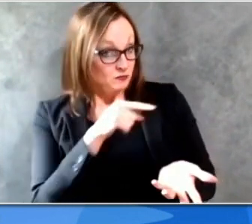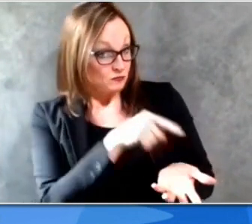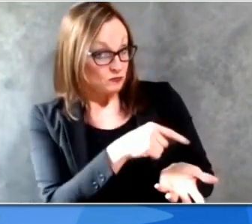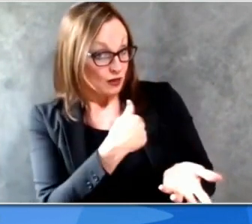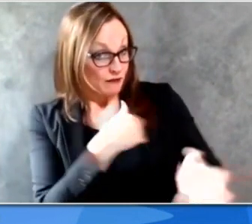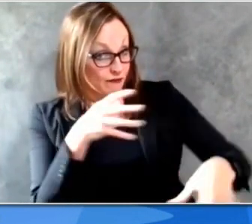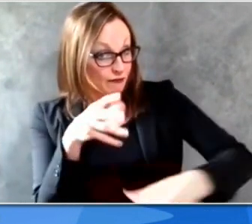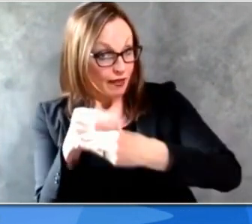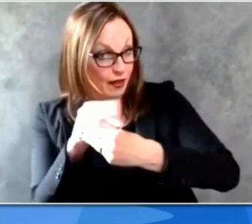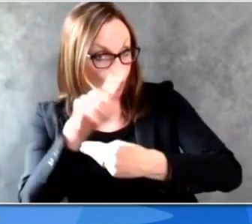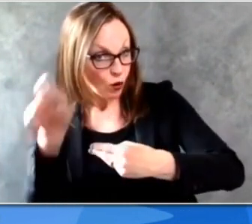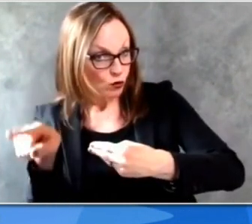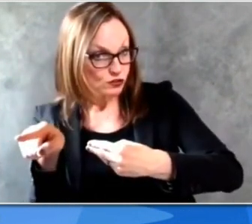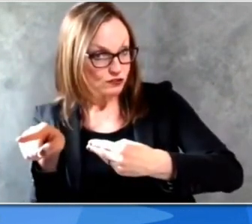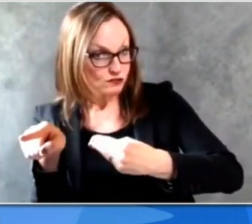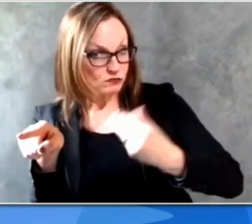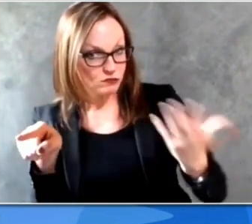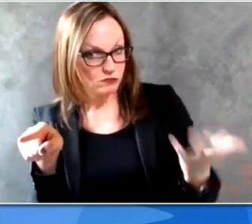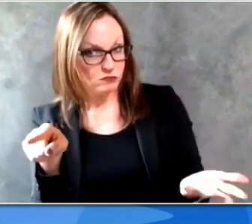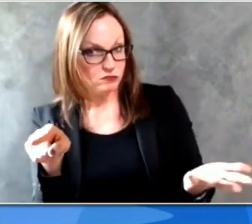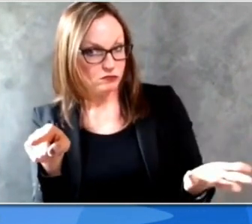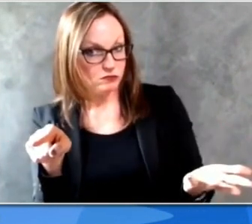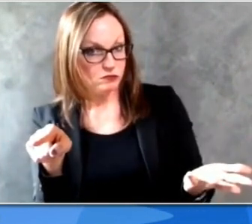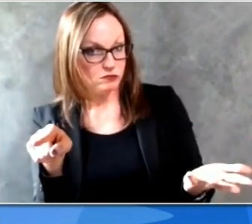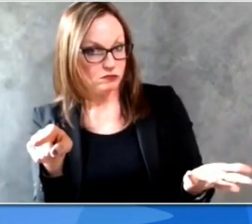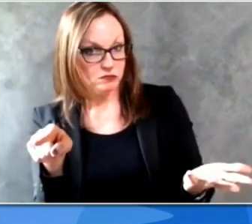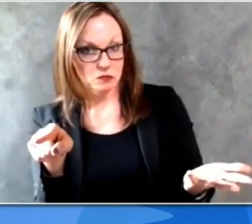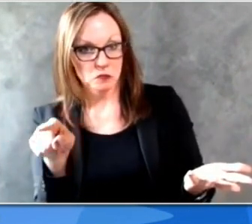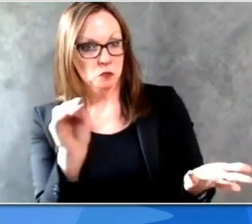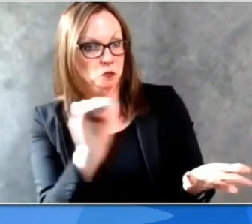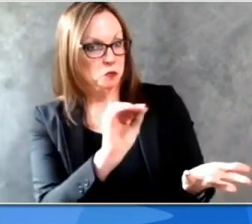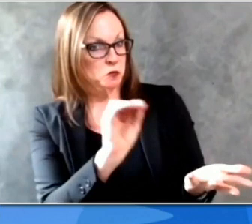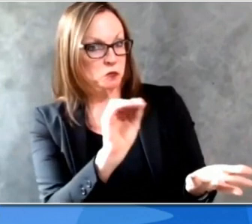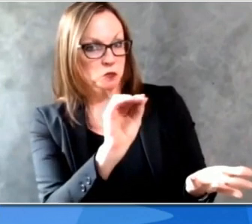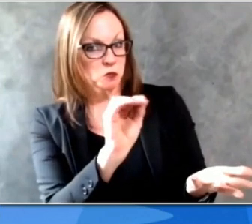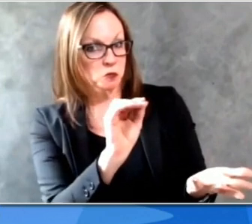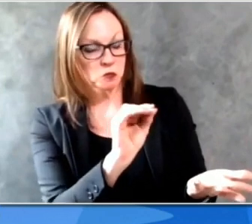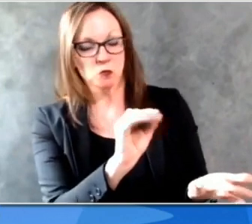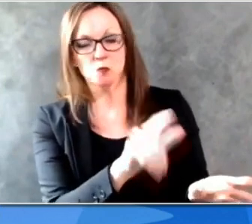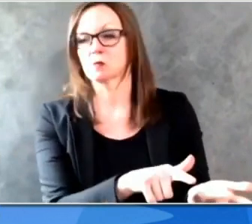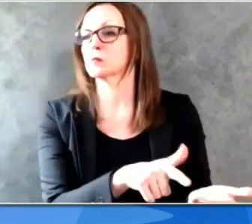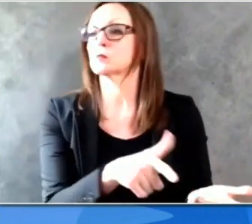Okay, with that, we'll go back to some callers that were unable to